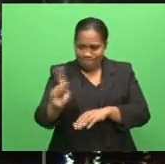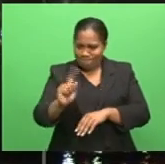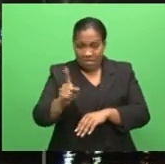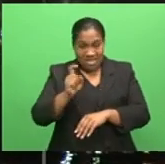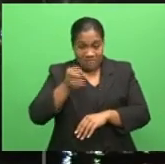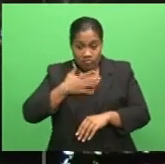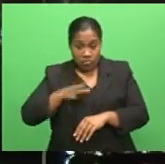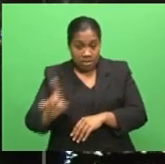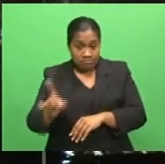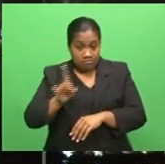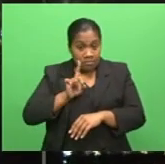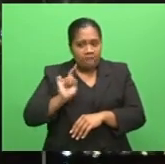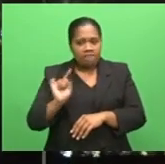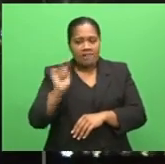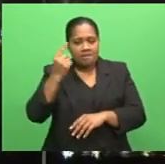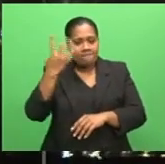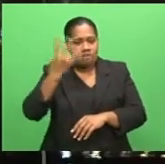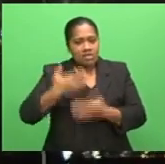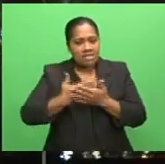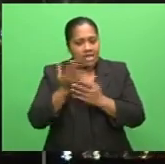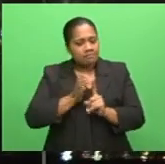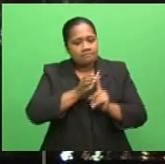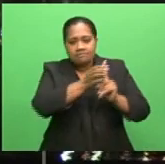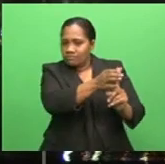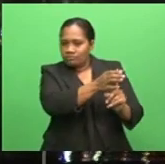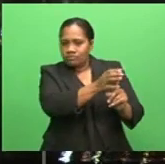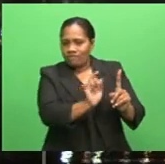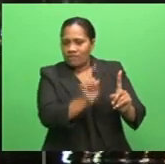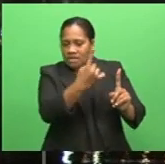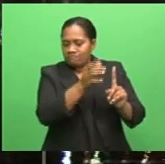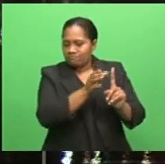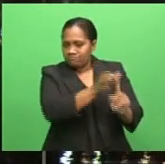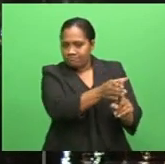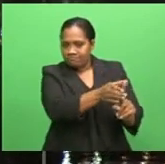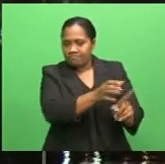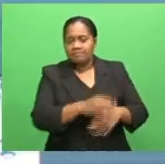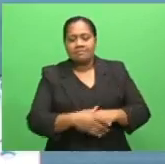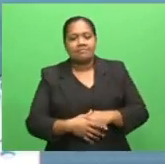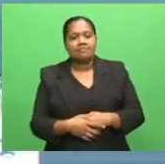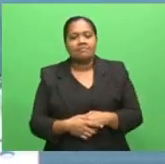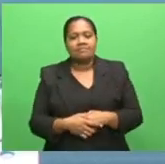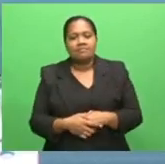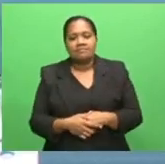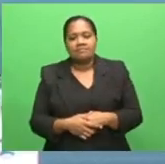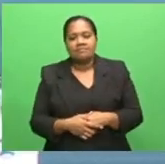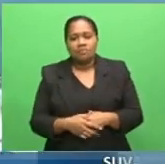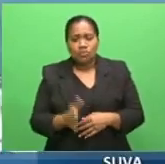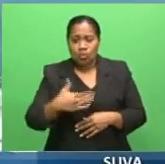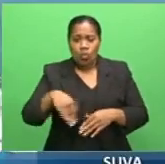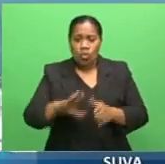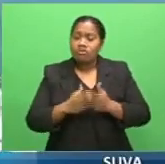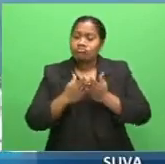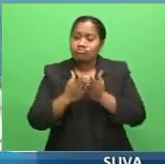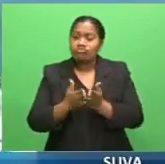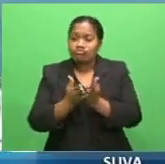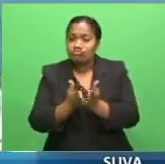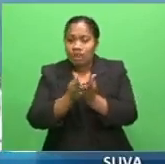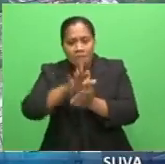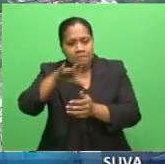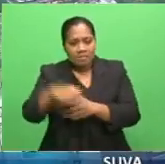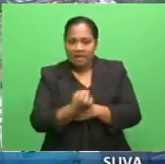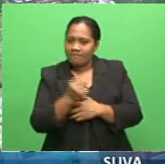to serve a 14-day quarantine period. Sainiani Boiler reports. All cargo ships must undergo